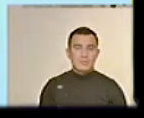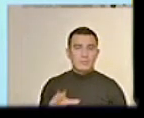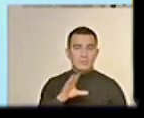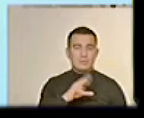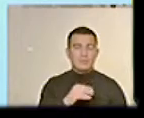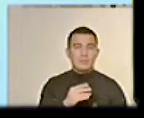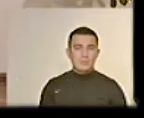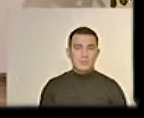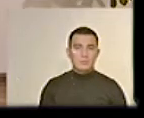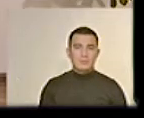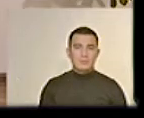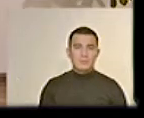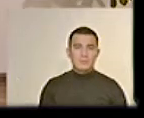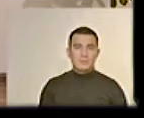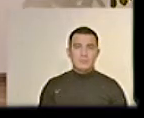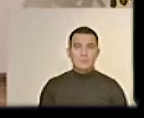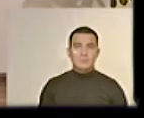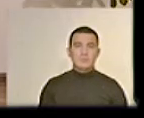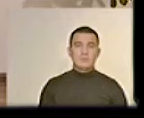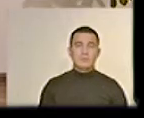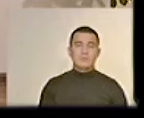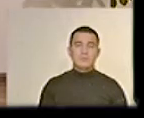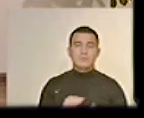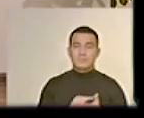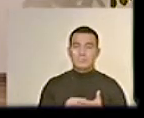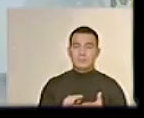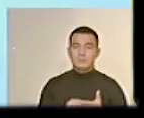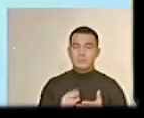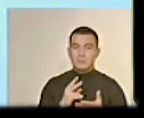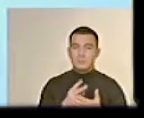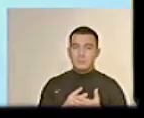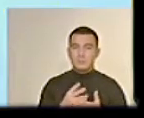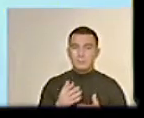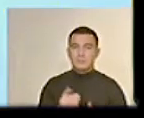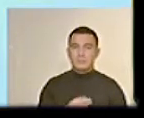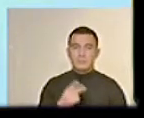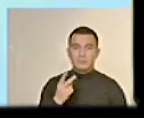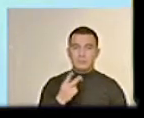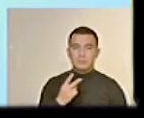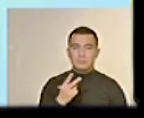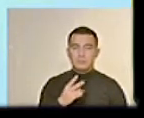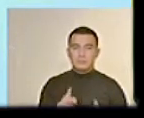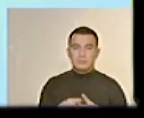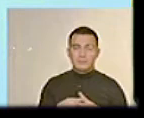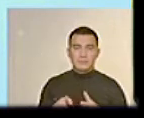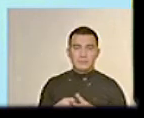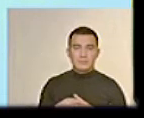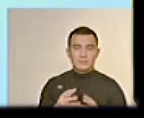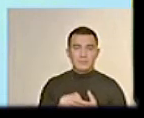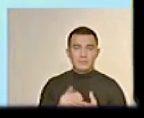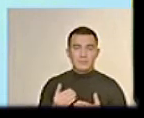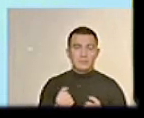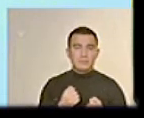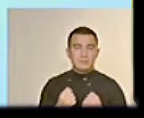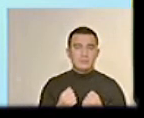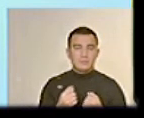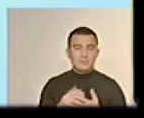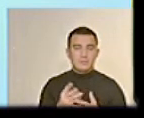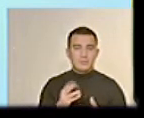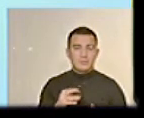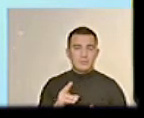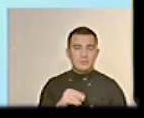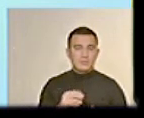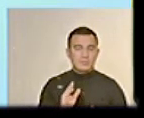olar ekanmiz, ya'ni belgilab olamiz, dastlab ikkinchi birikmamiz aynan qattiq moddani hosil